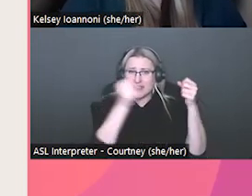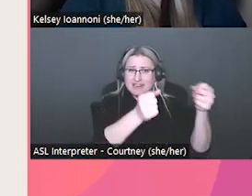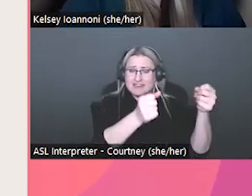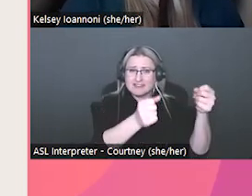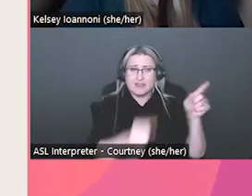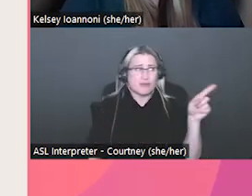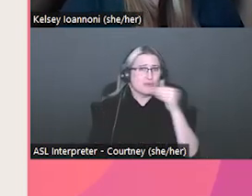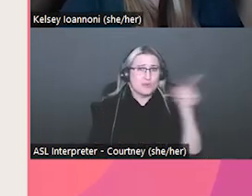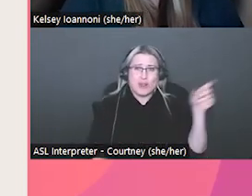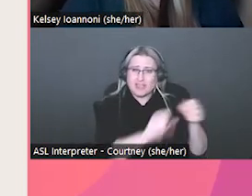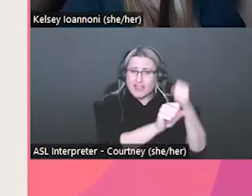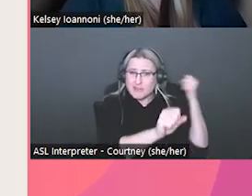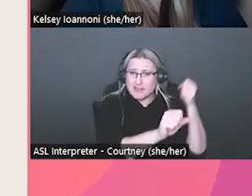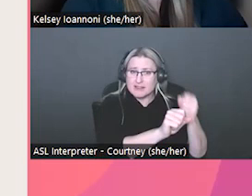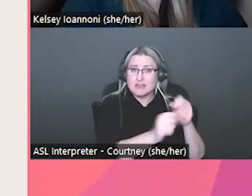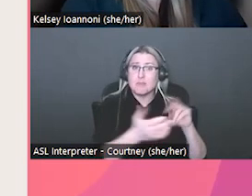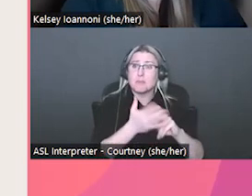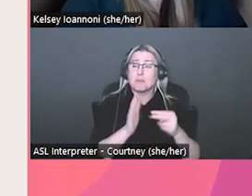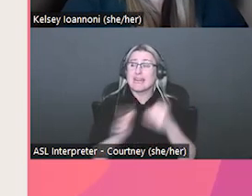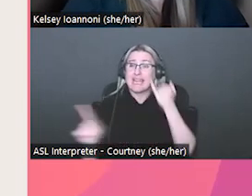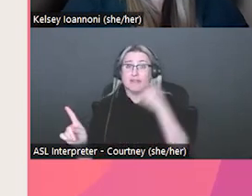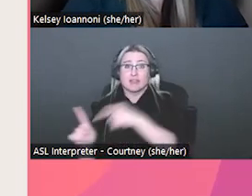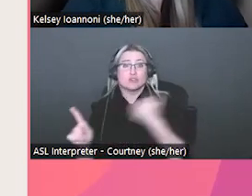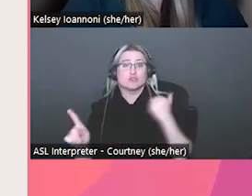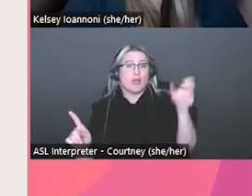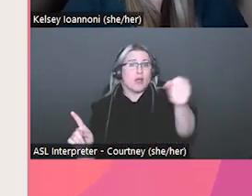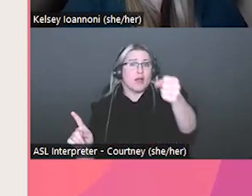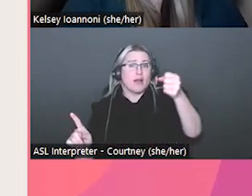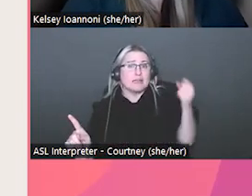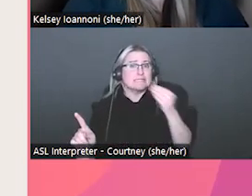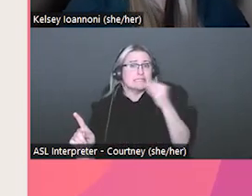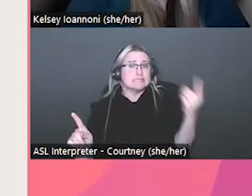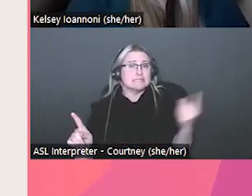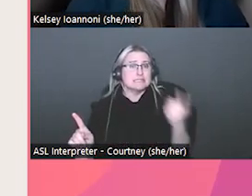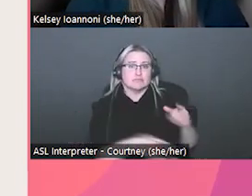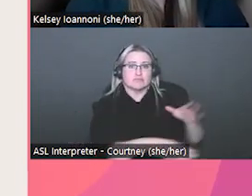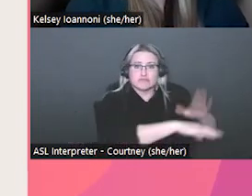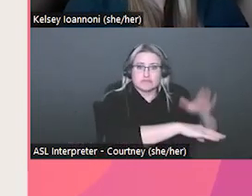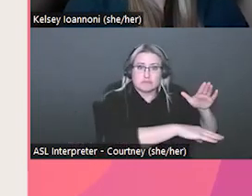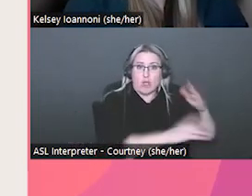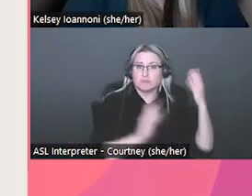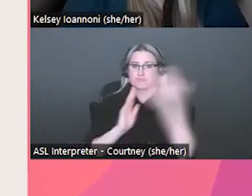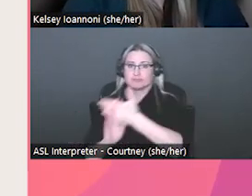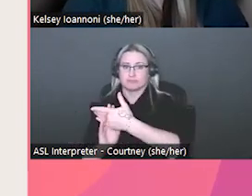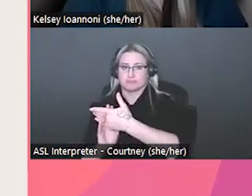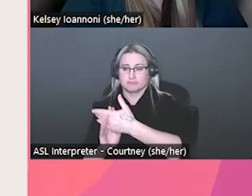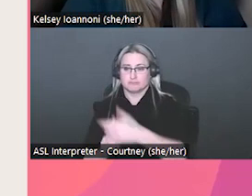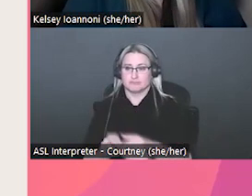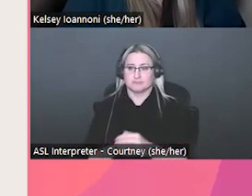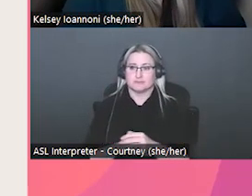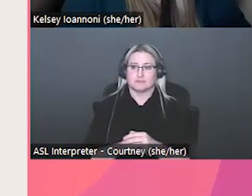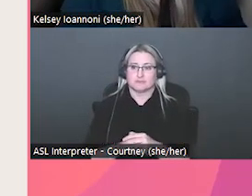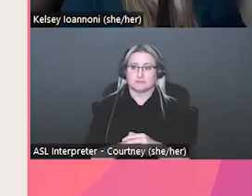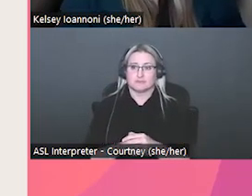pantry, so that she would be audibly notified if Jane tried to get something to eat in order to stop her. This noise would also